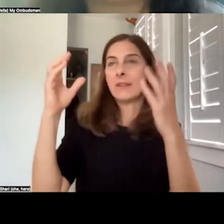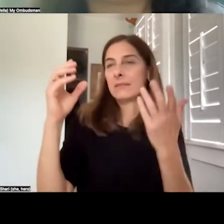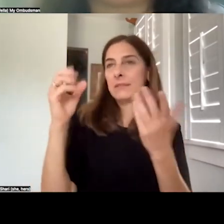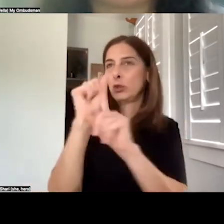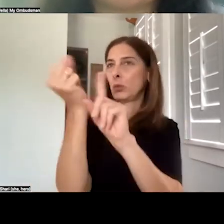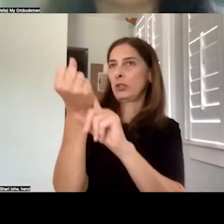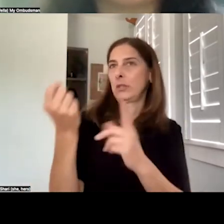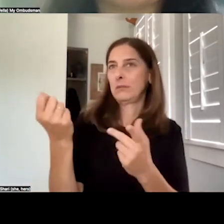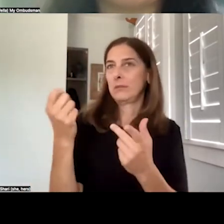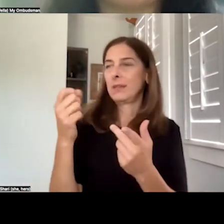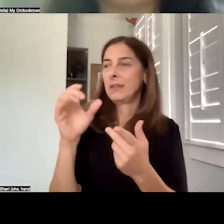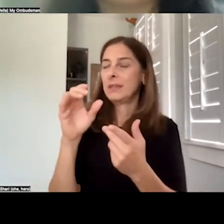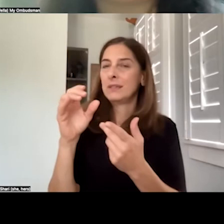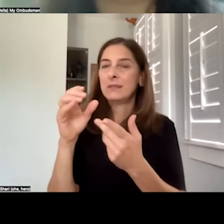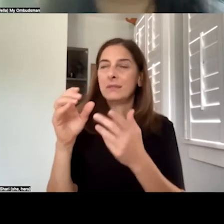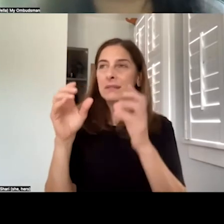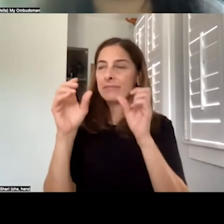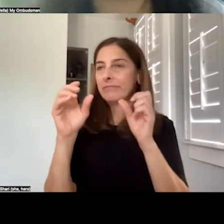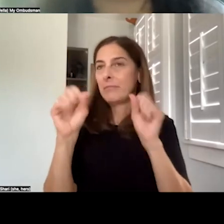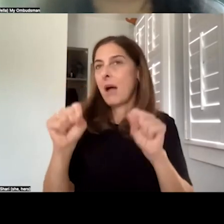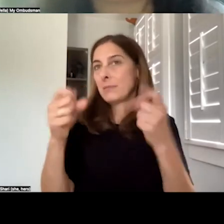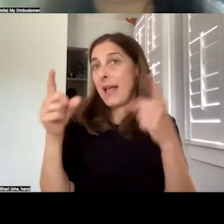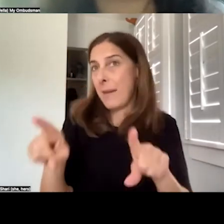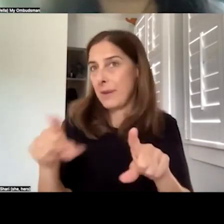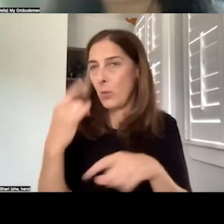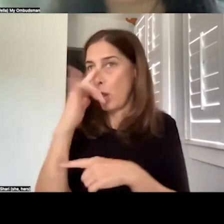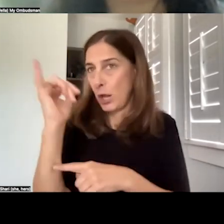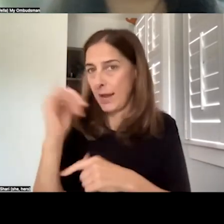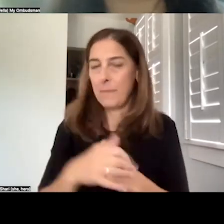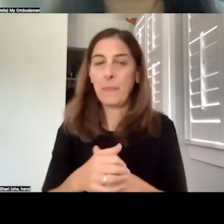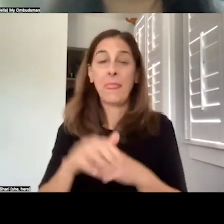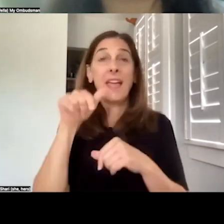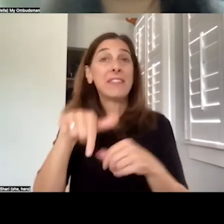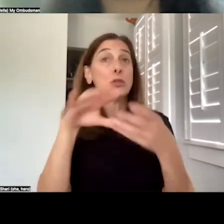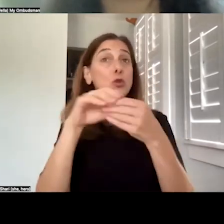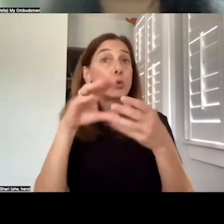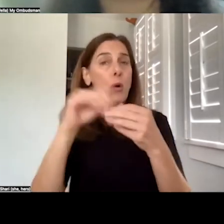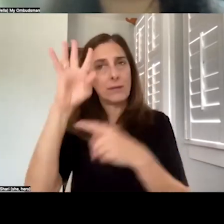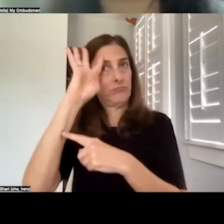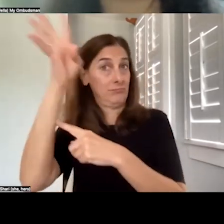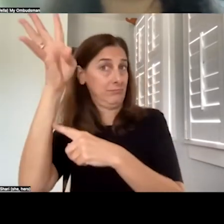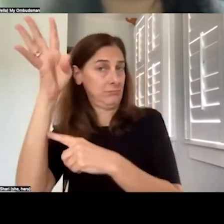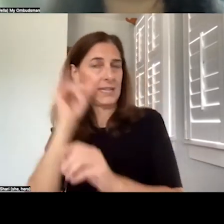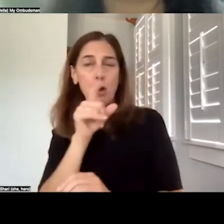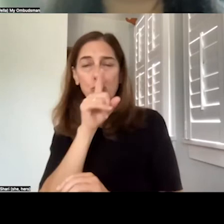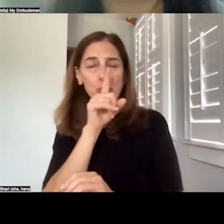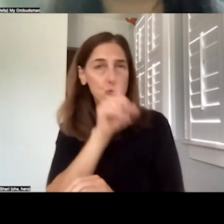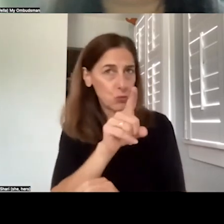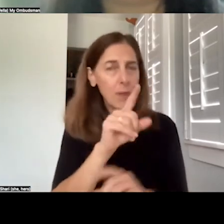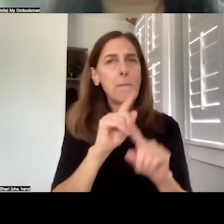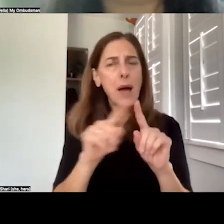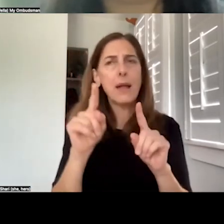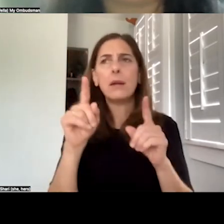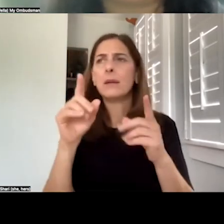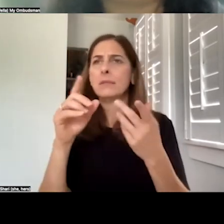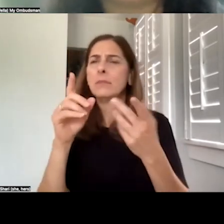gender affirming care. So this is not a real story, but one that we've gotten snippets about here and